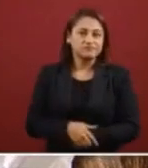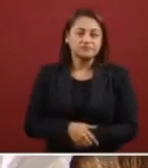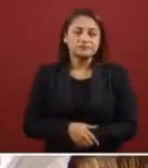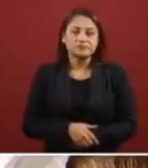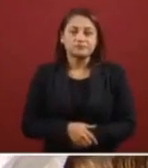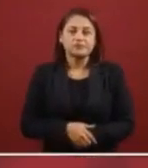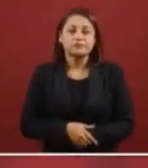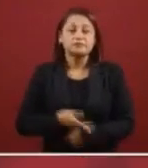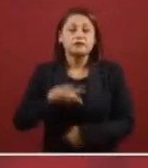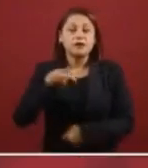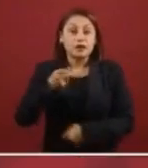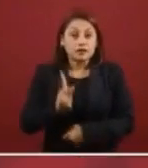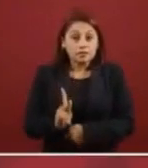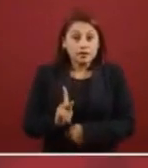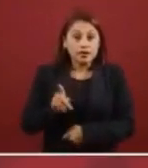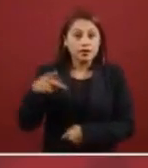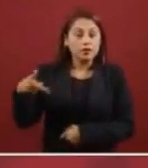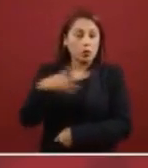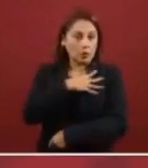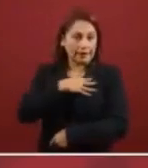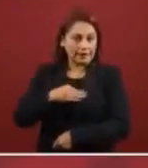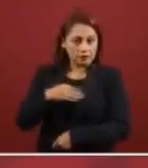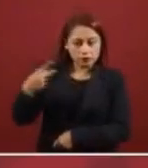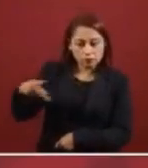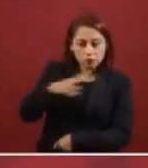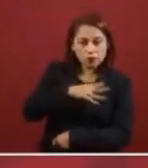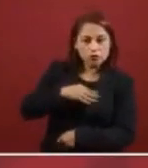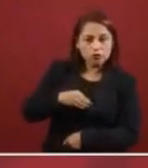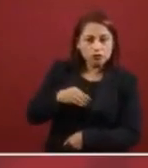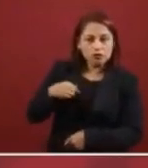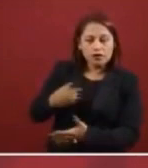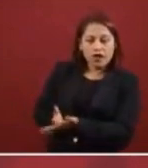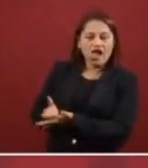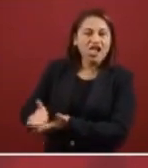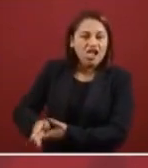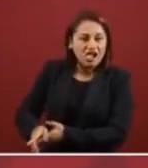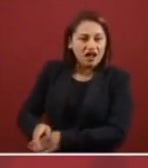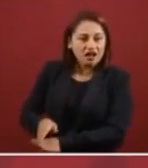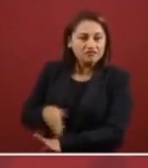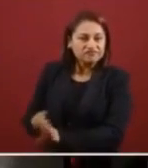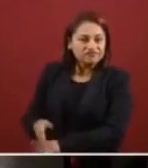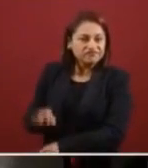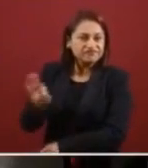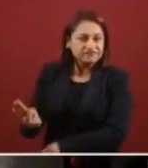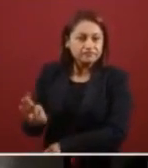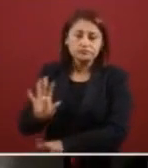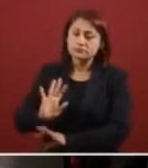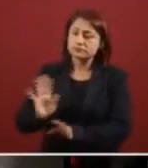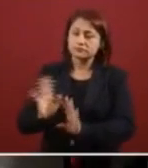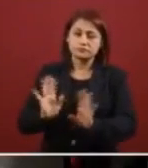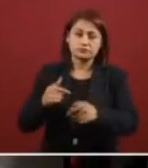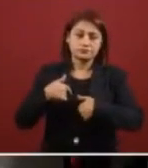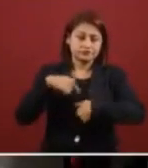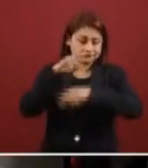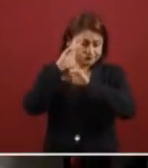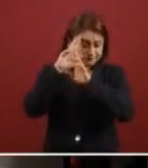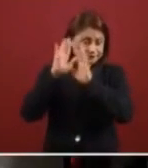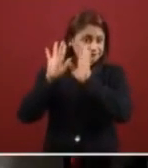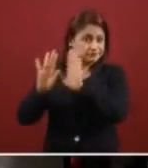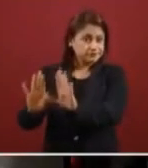lo de sus hijos, no. Regarding his children, no. No me meto. I don't get involved in that. Porque, because